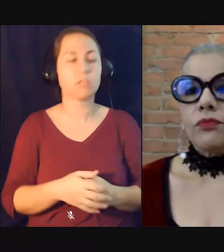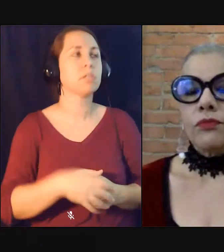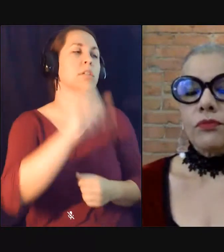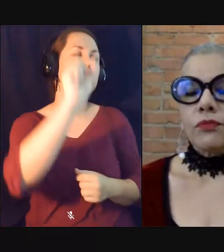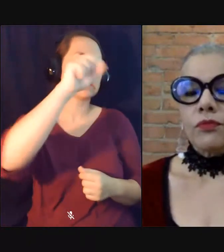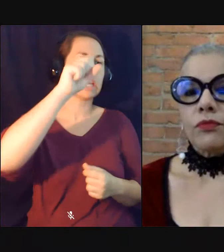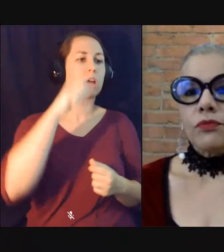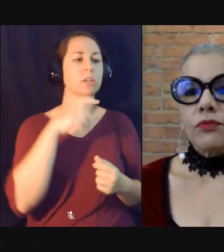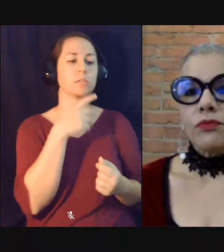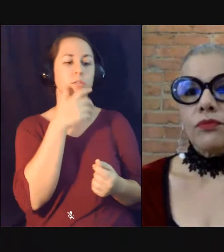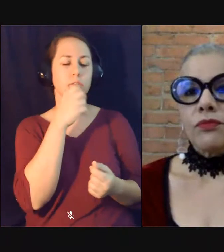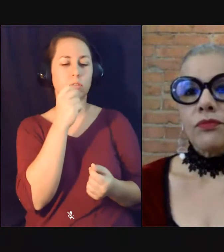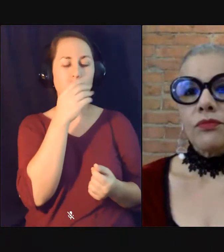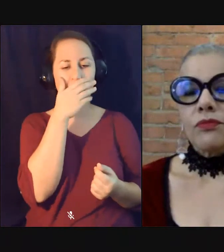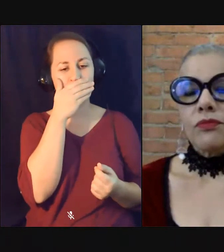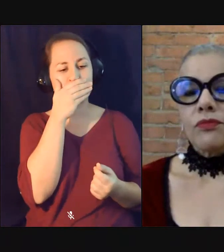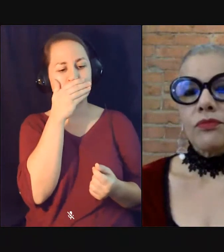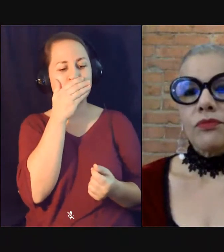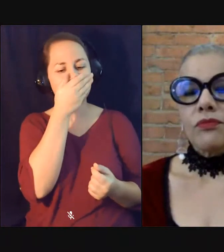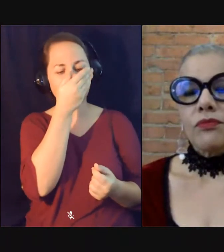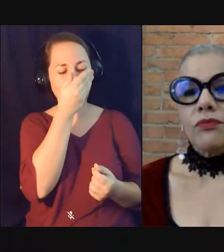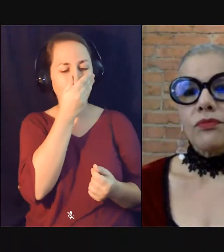of, I'm